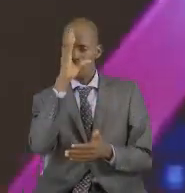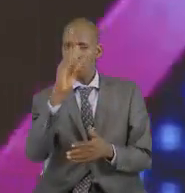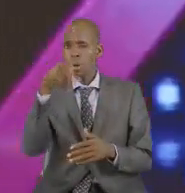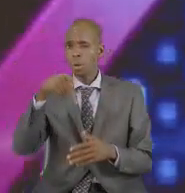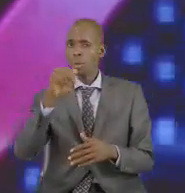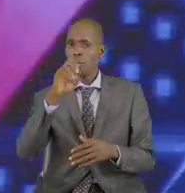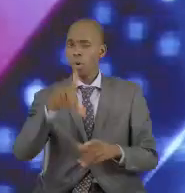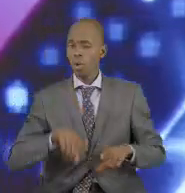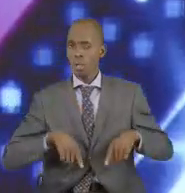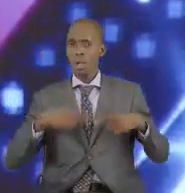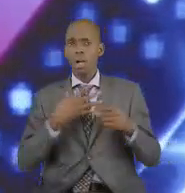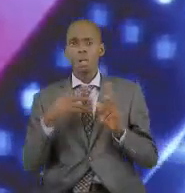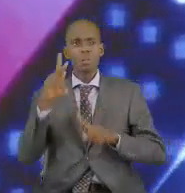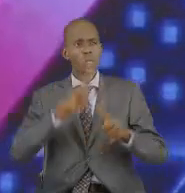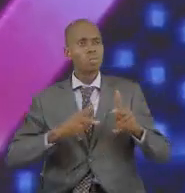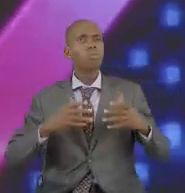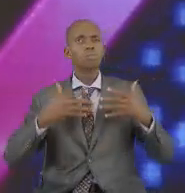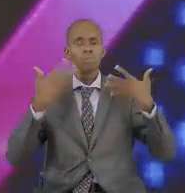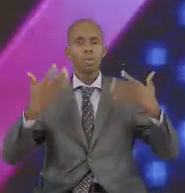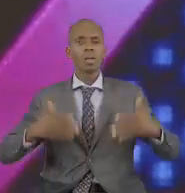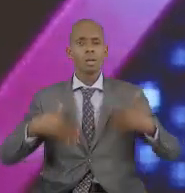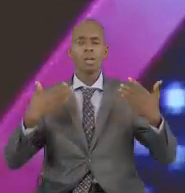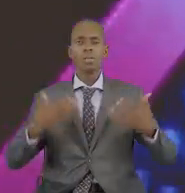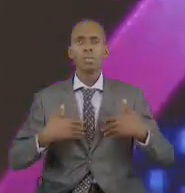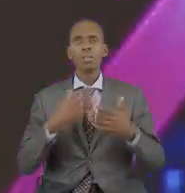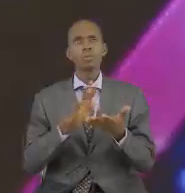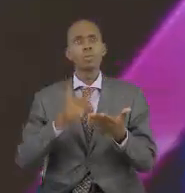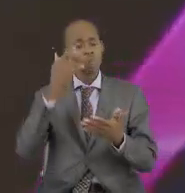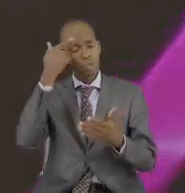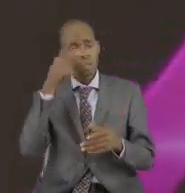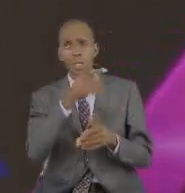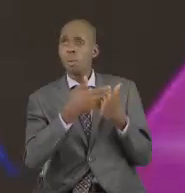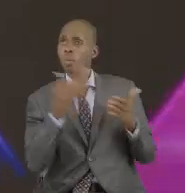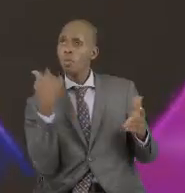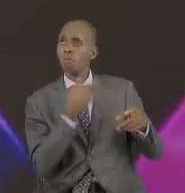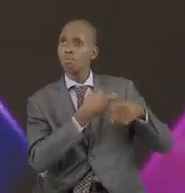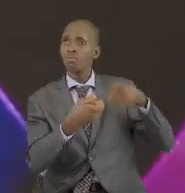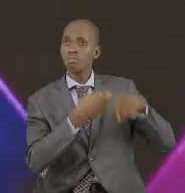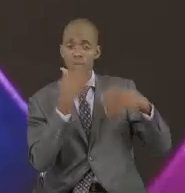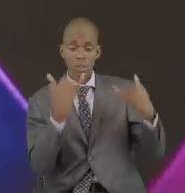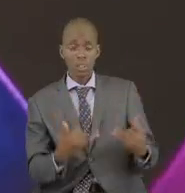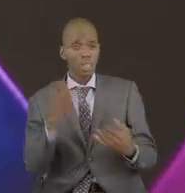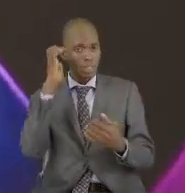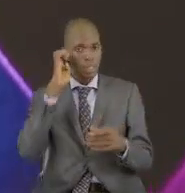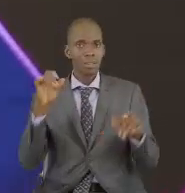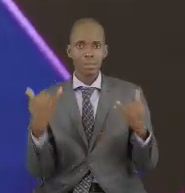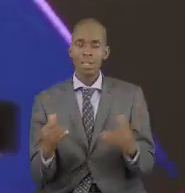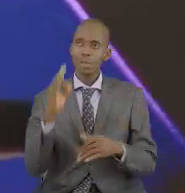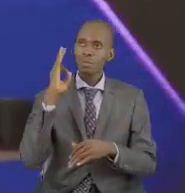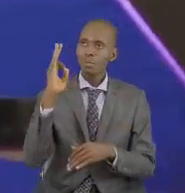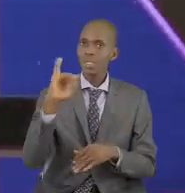glorified God in me. He had been persecuting. Now he's preaching that same gospel that